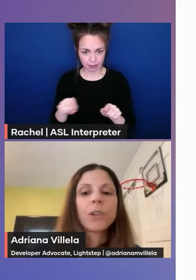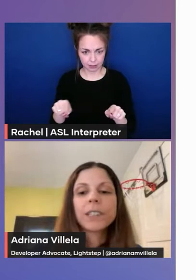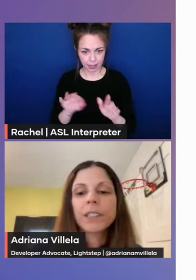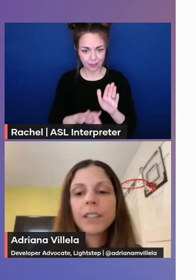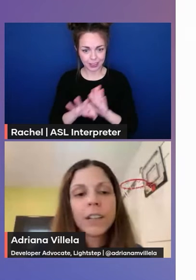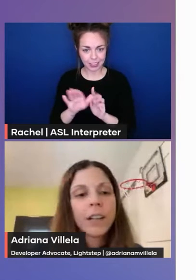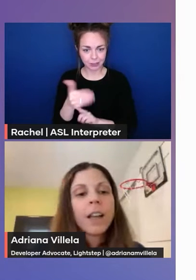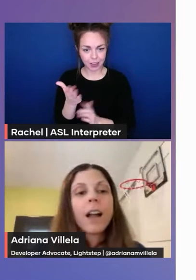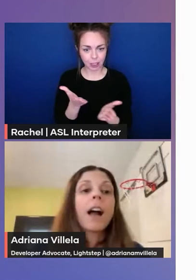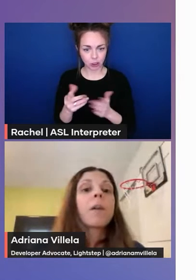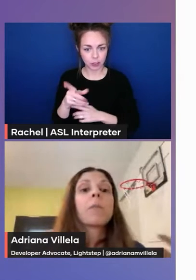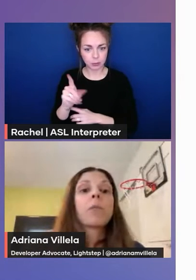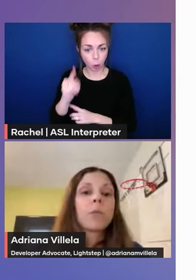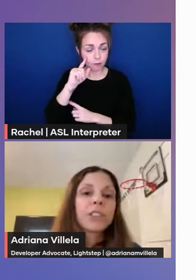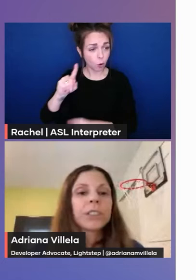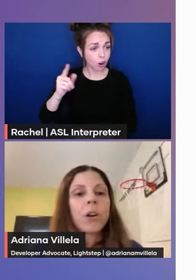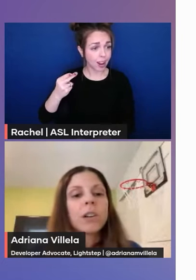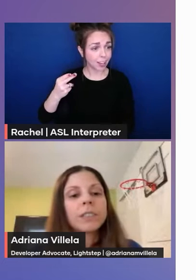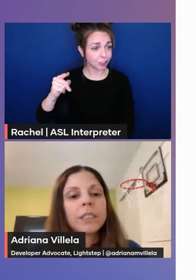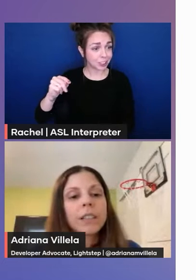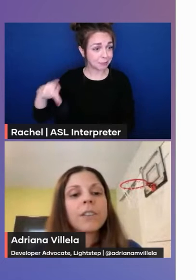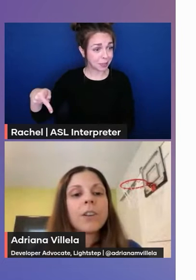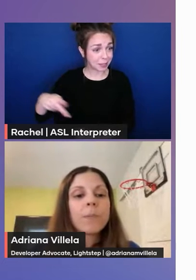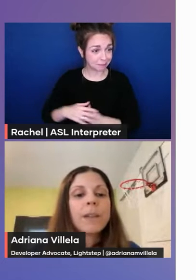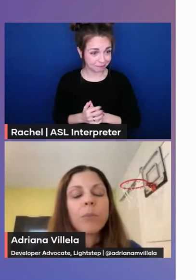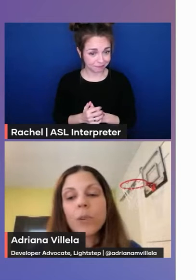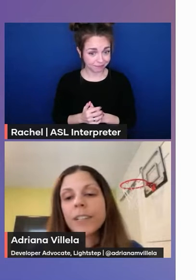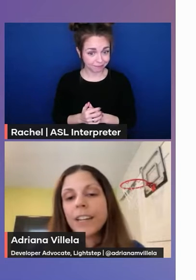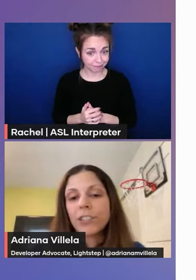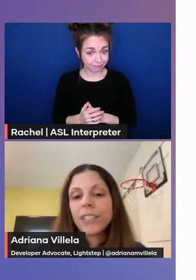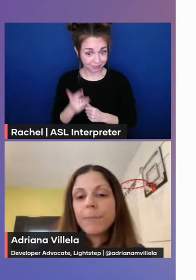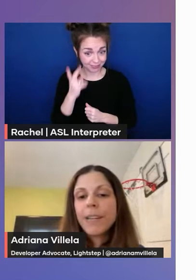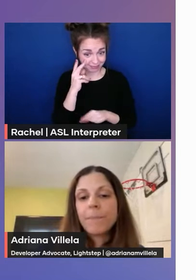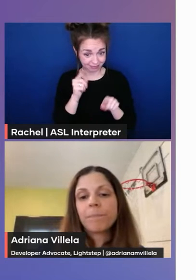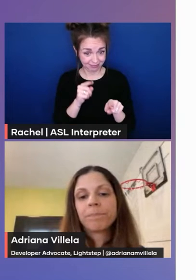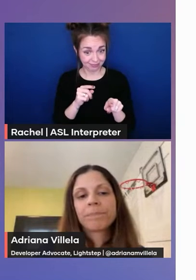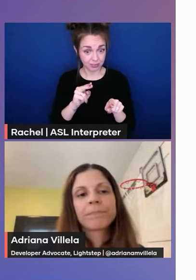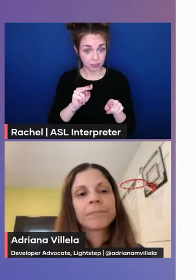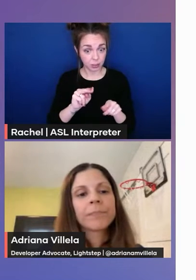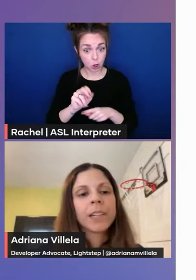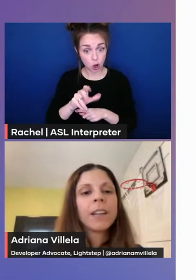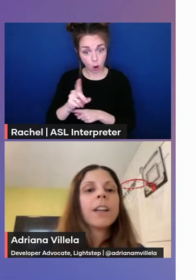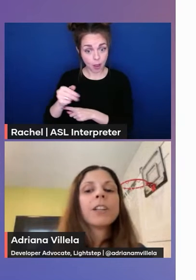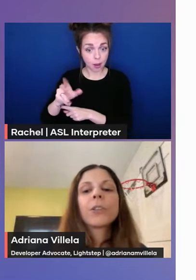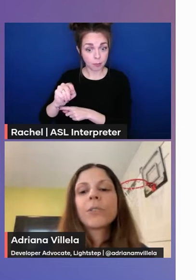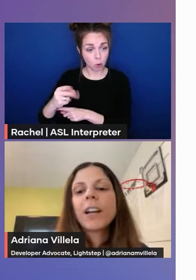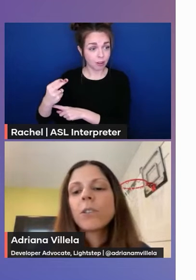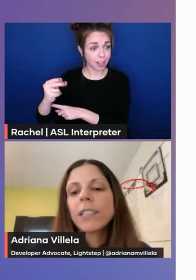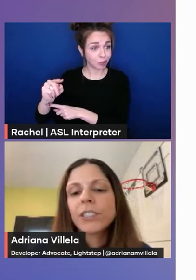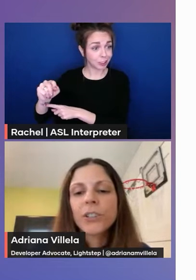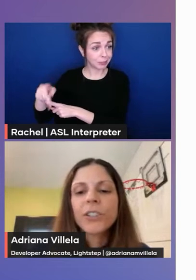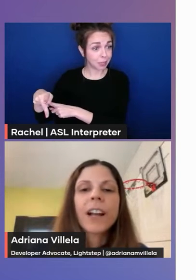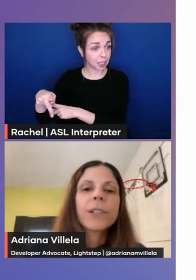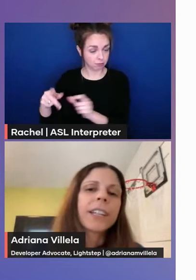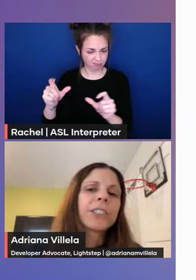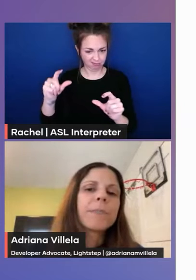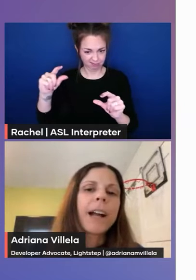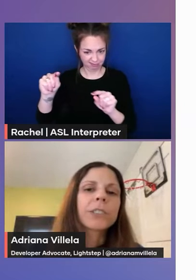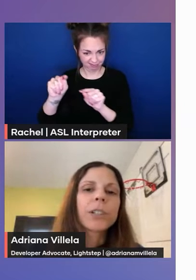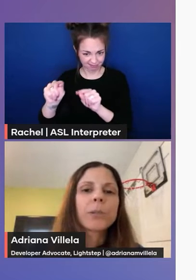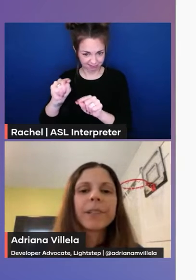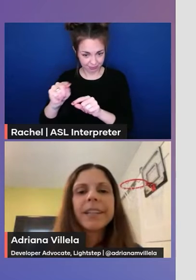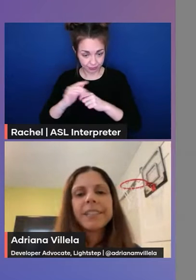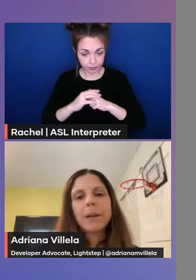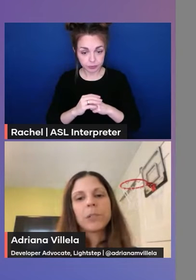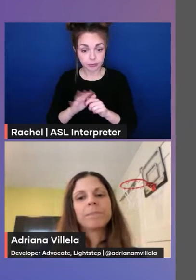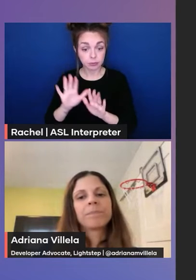service port, which is called Nomad port HTTP. So now let's turn our attention back